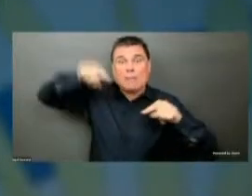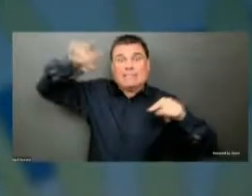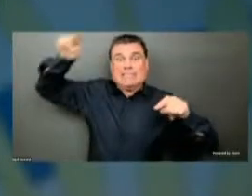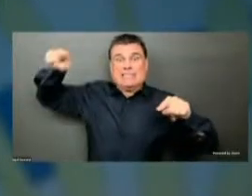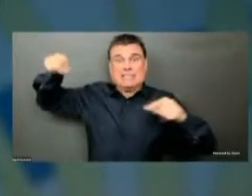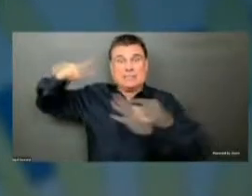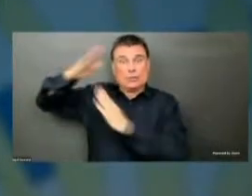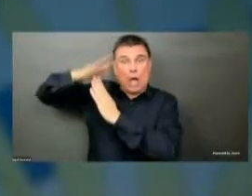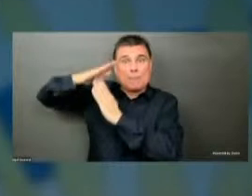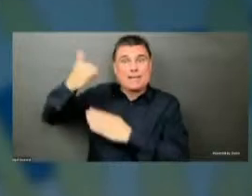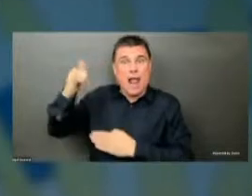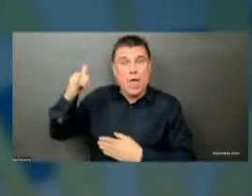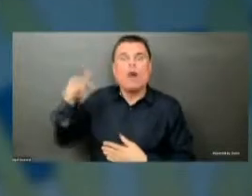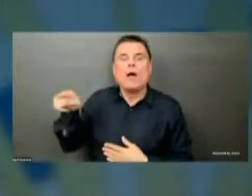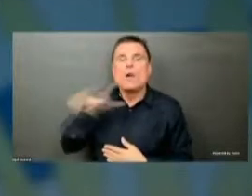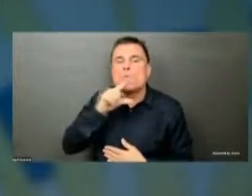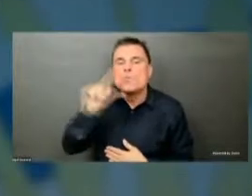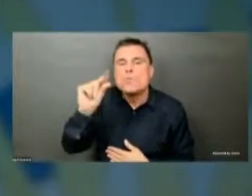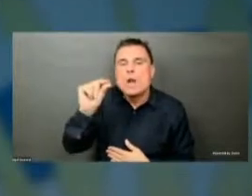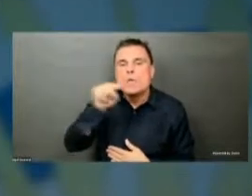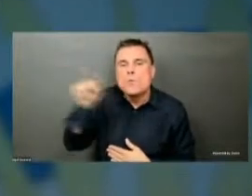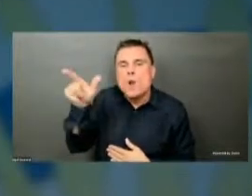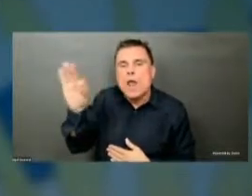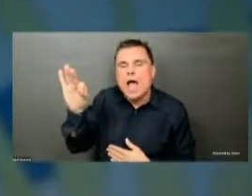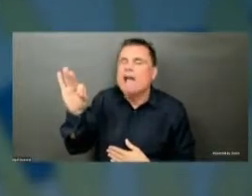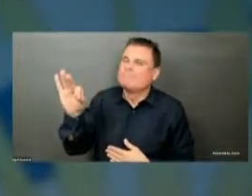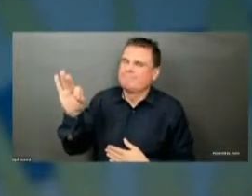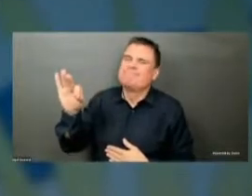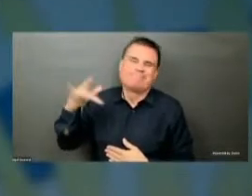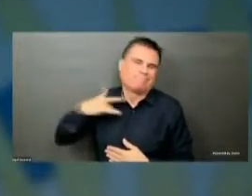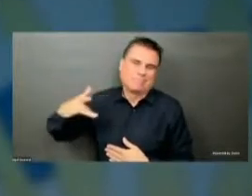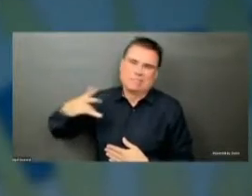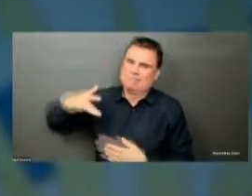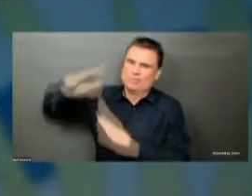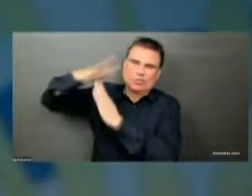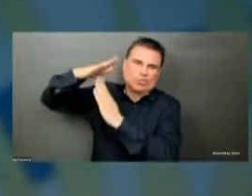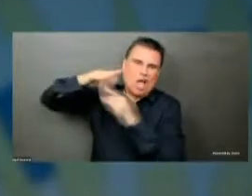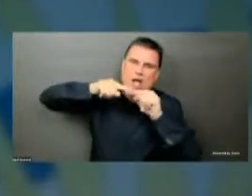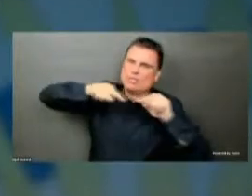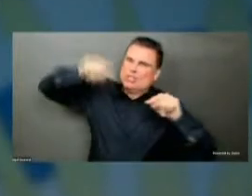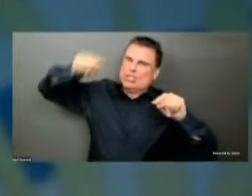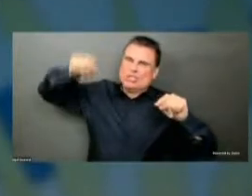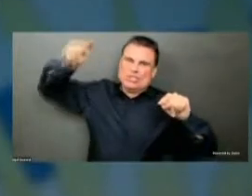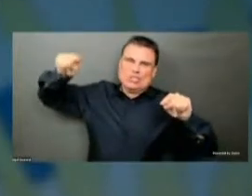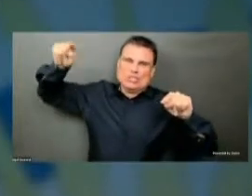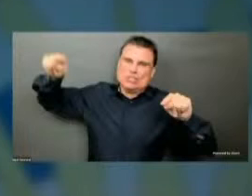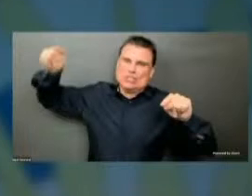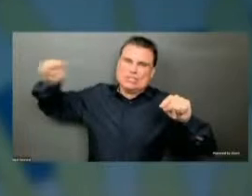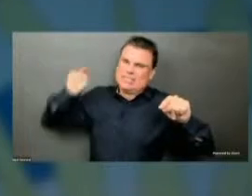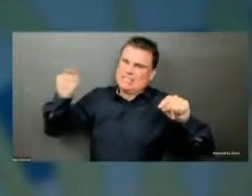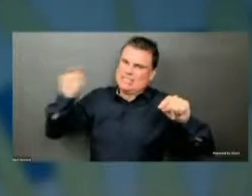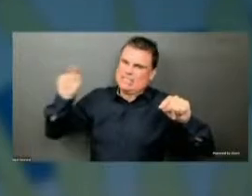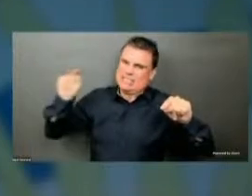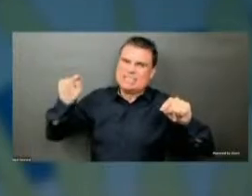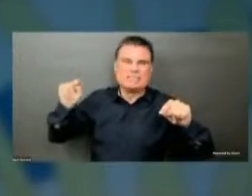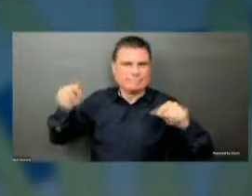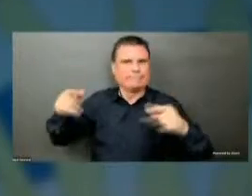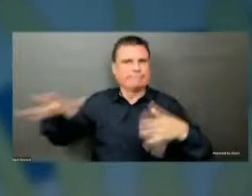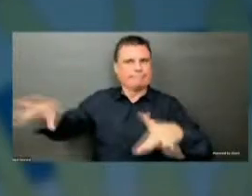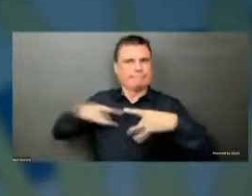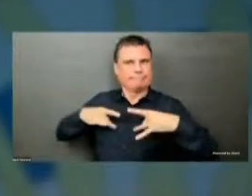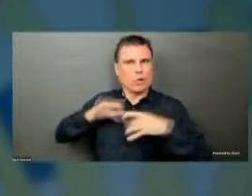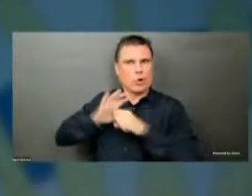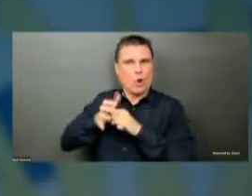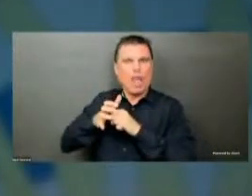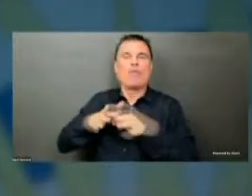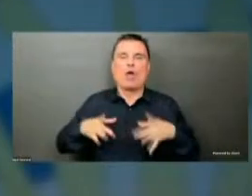transmission and people who are becoming infected with COVID-19. We did see a steady decrease leading up to